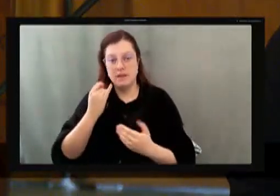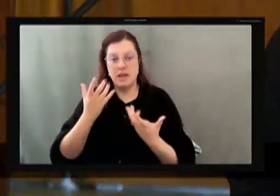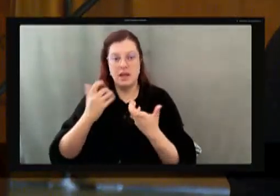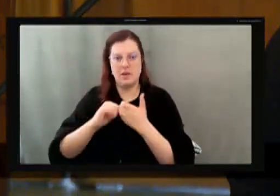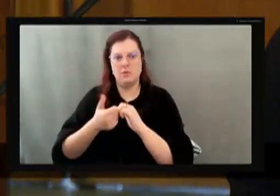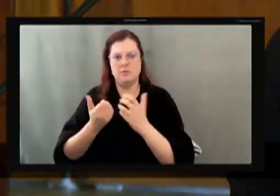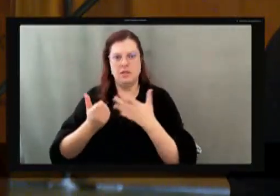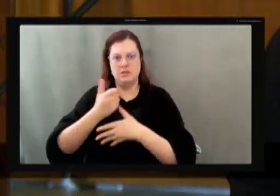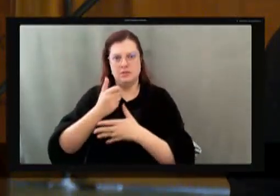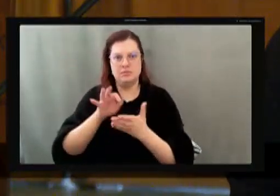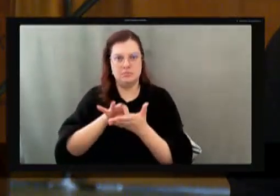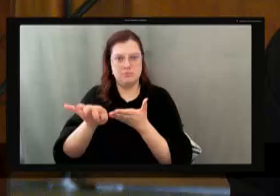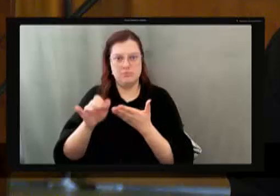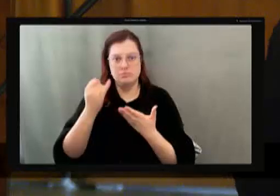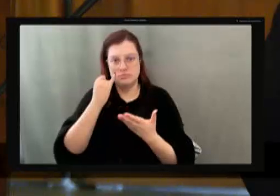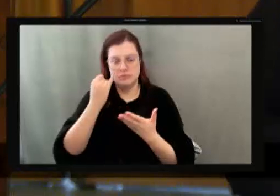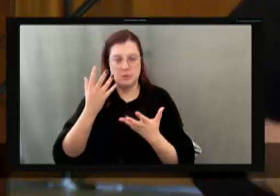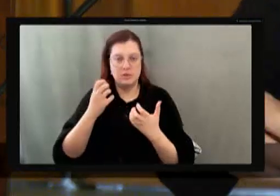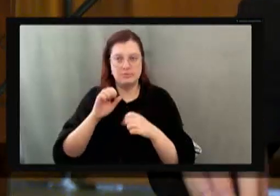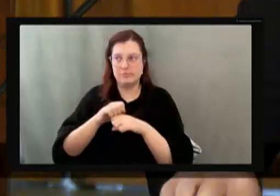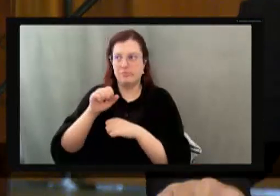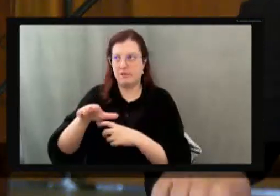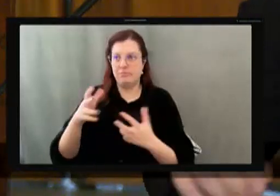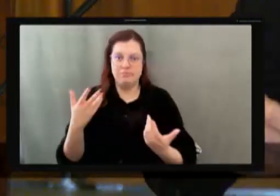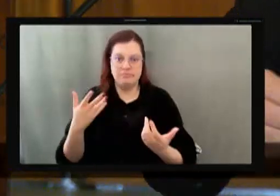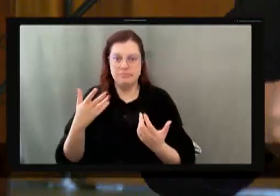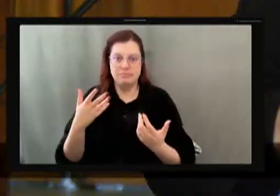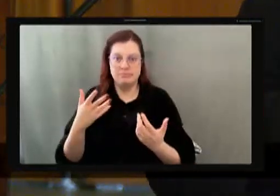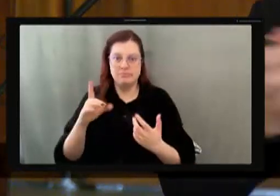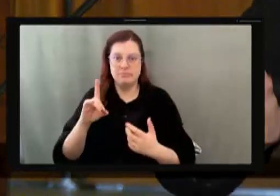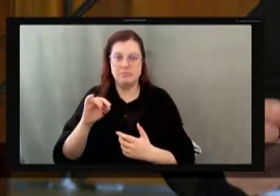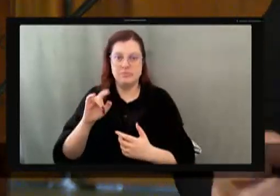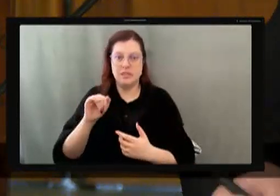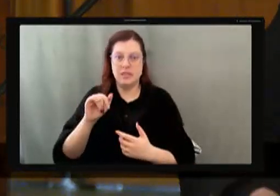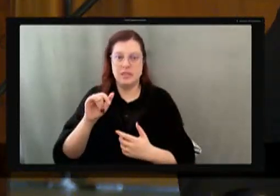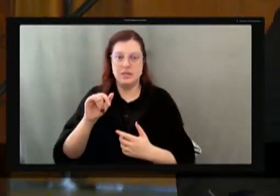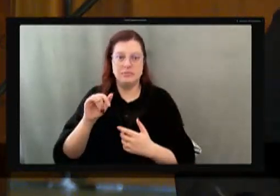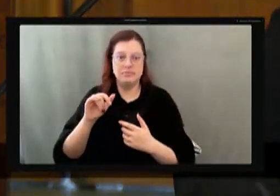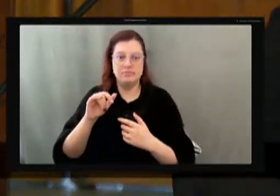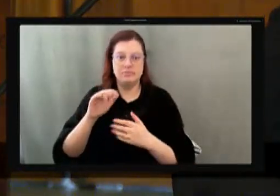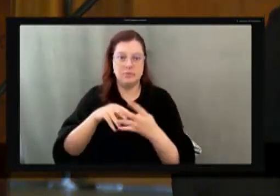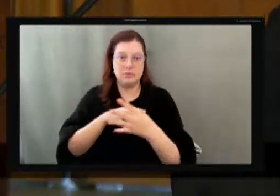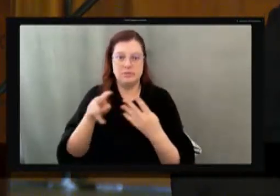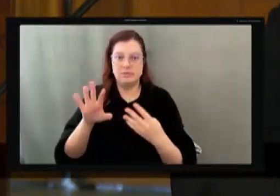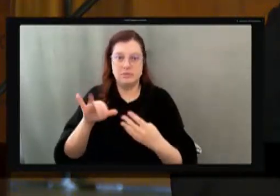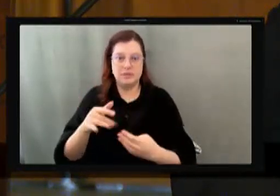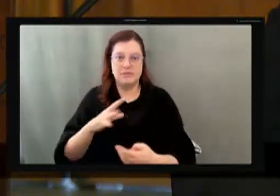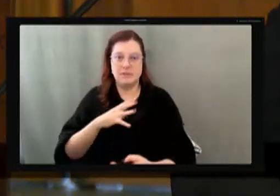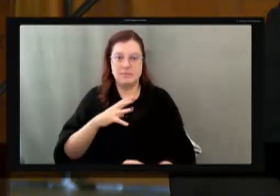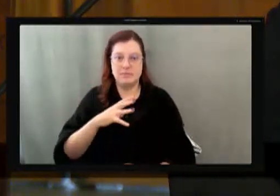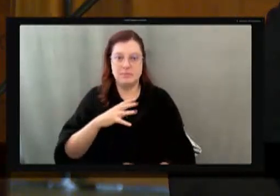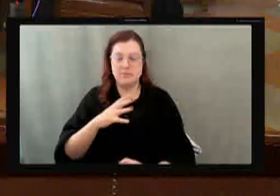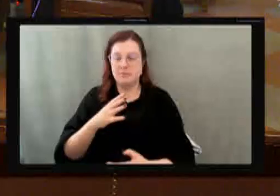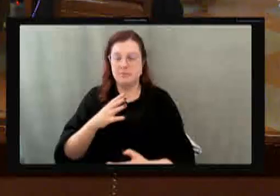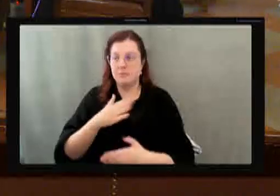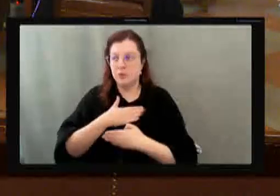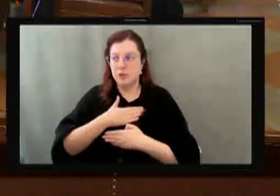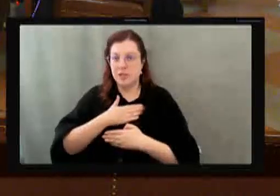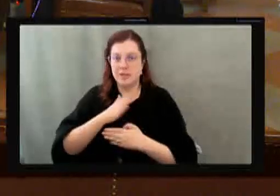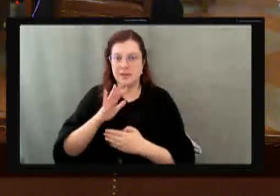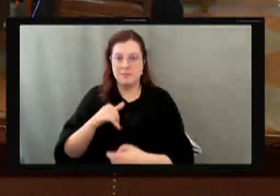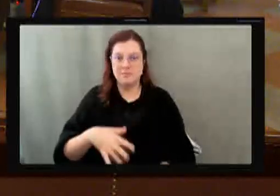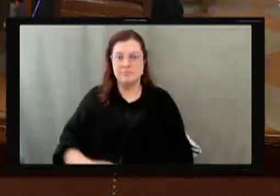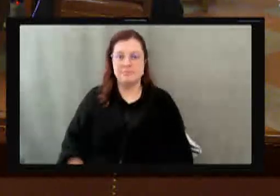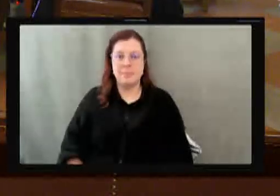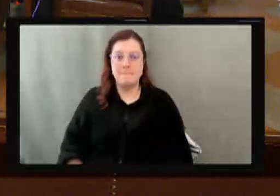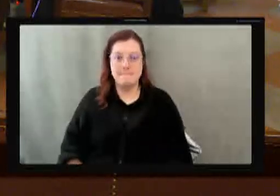being scored, even if you want to kind of just send me the data tables or something like that, whatever's easiest. Right. I appreciate that. That's all I have, Madam Chair. Thank you.